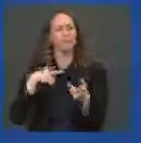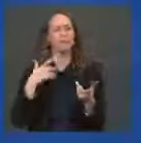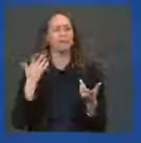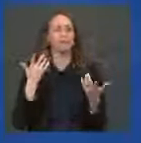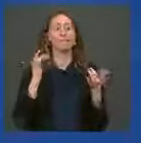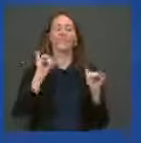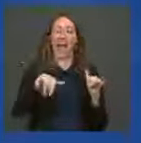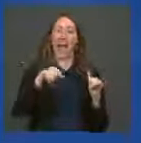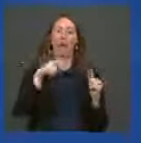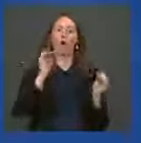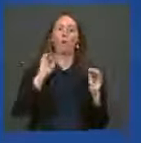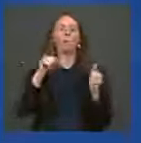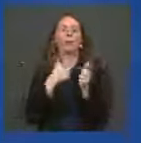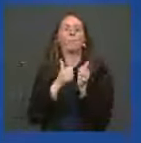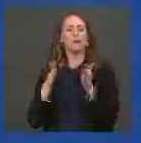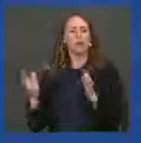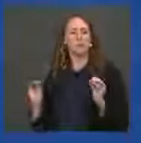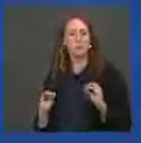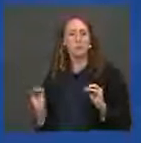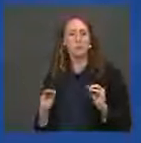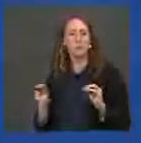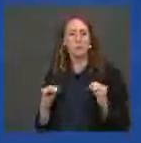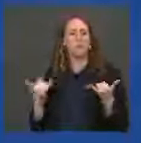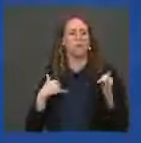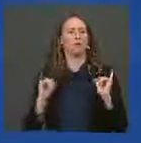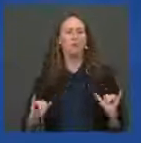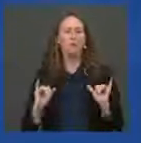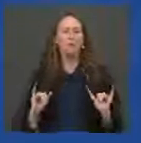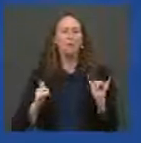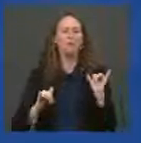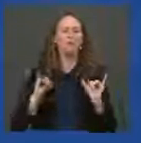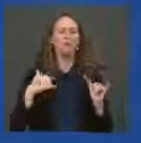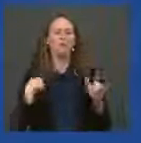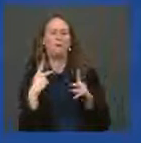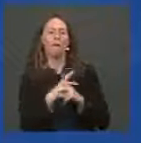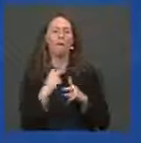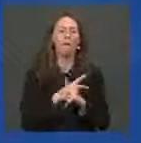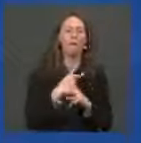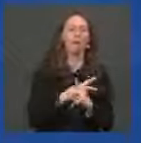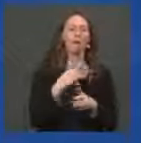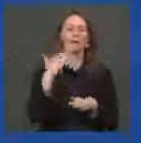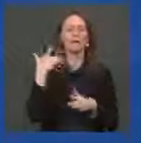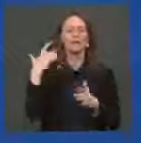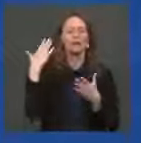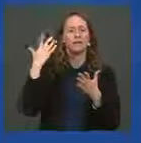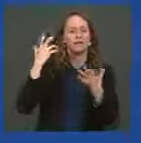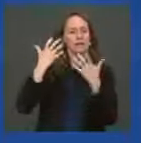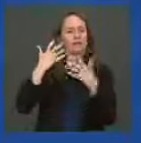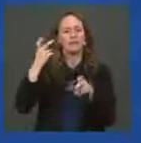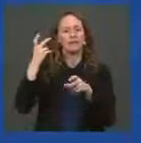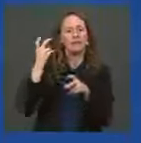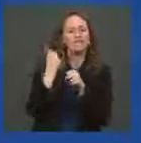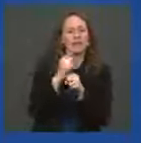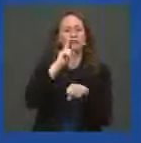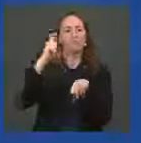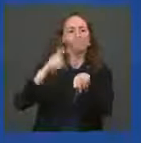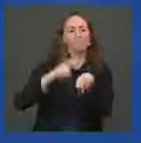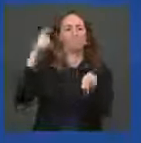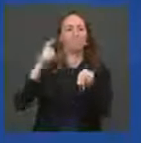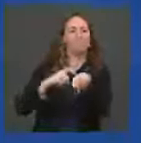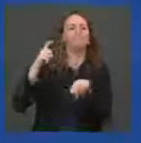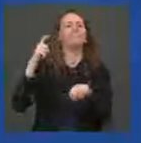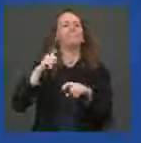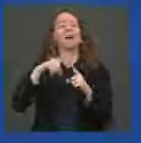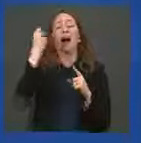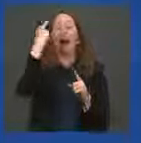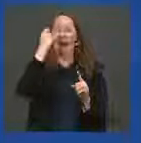and ours, that's where it was just in time was the focus. We didn't have a pandemic and other things at the time. We need to take a longer view,